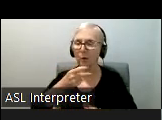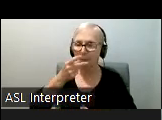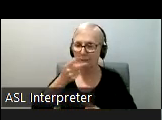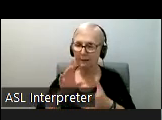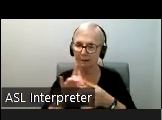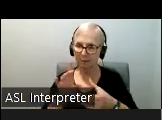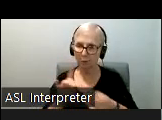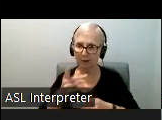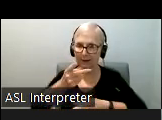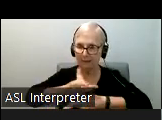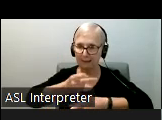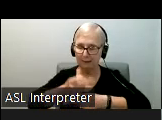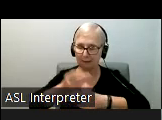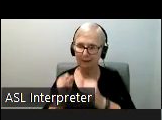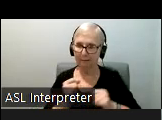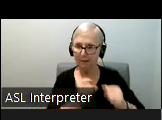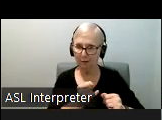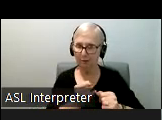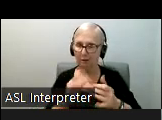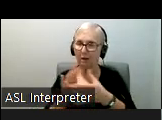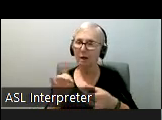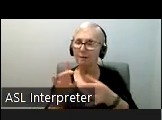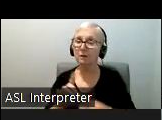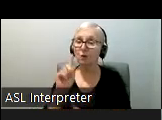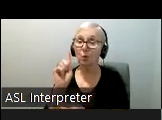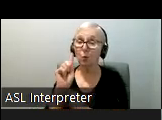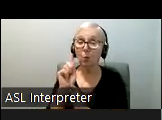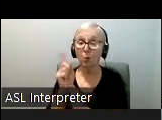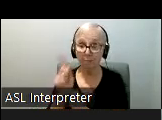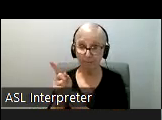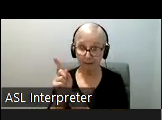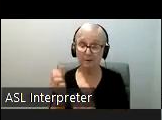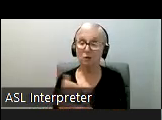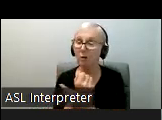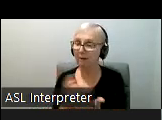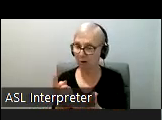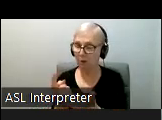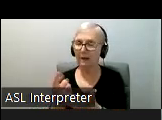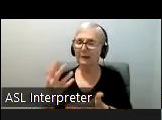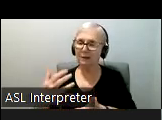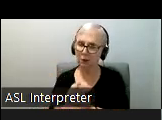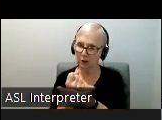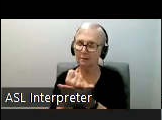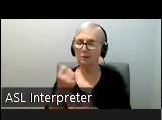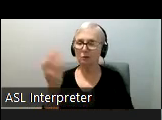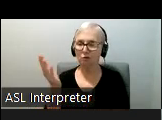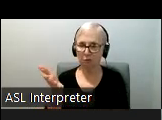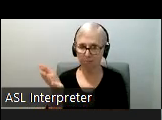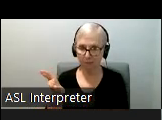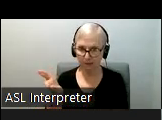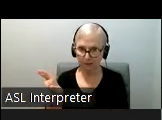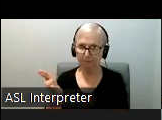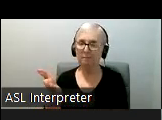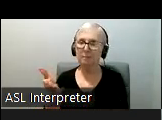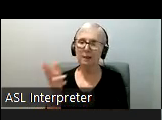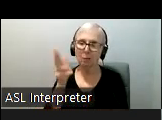keep individual comments to at least 1 minute to ensure that everybody has an opportunity to speak and we can